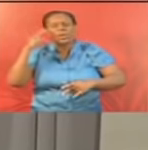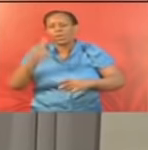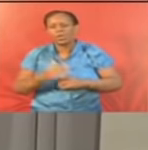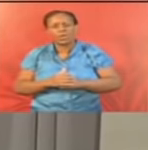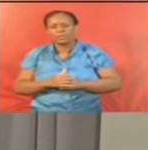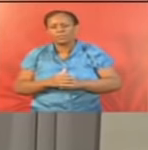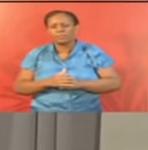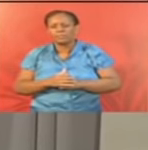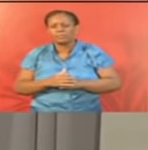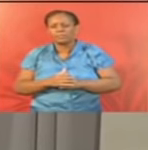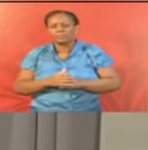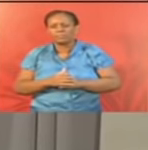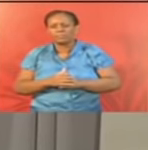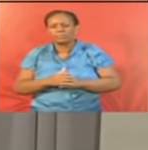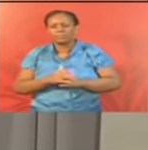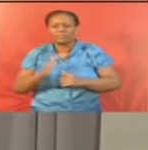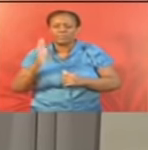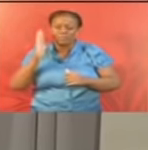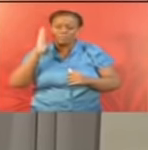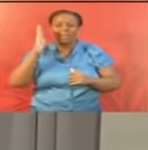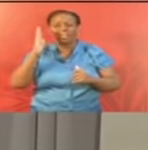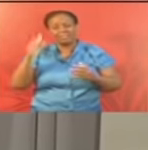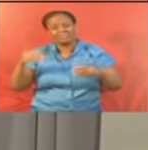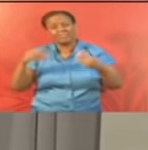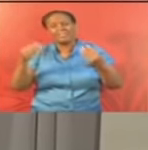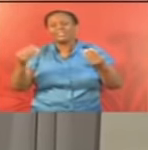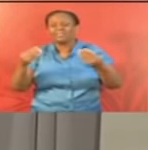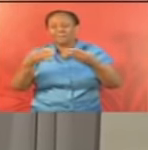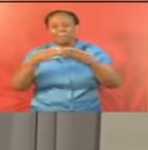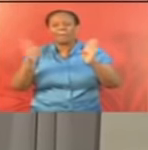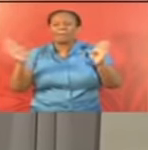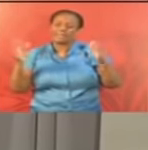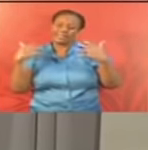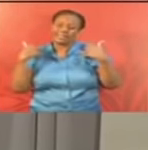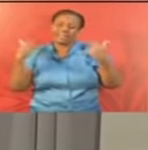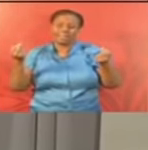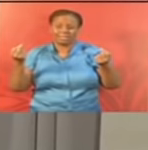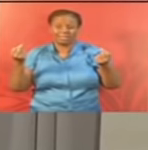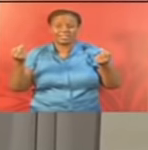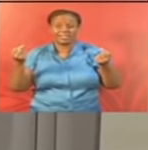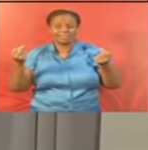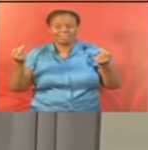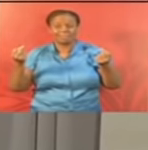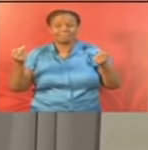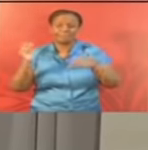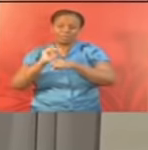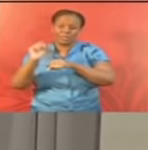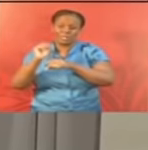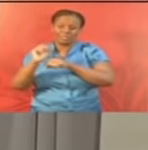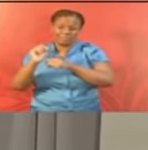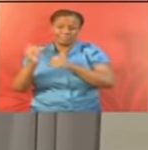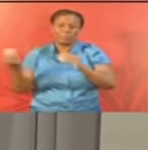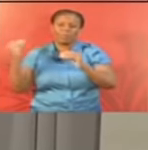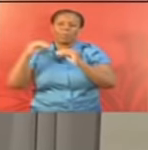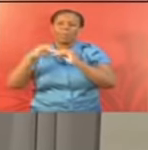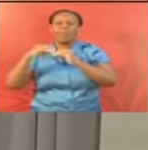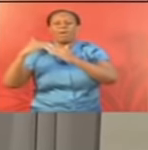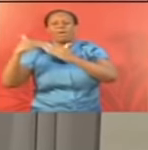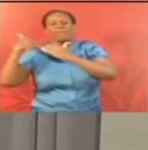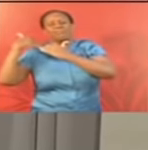health sector. I don't think we can legislate against that one, but we are appealing once